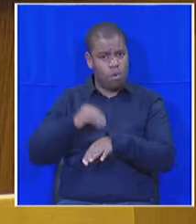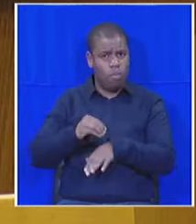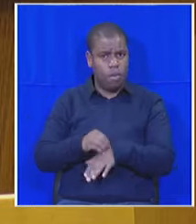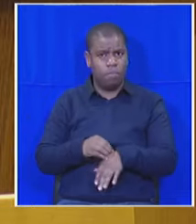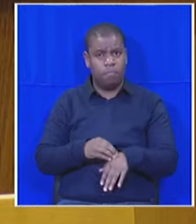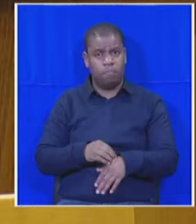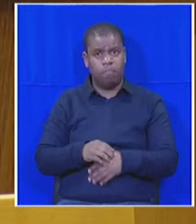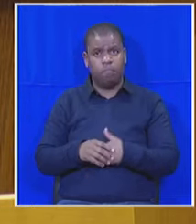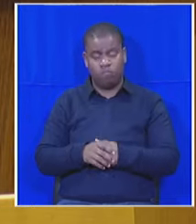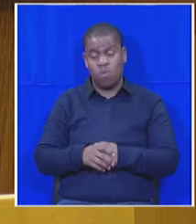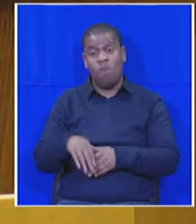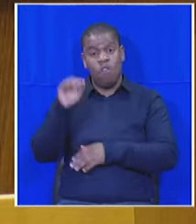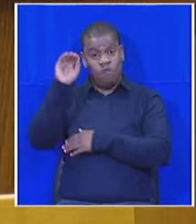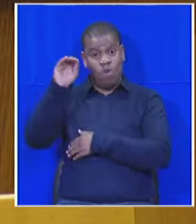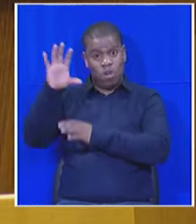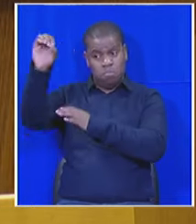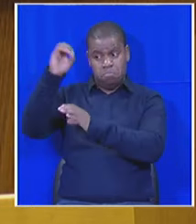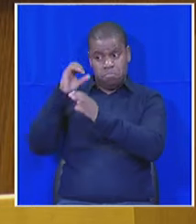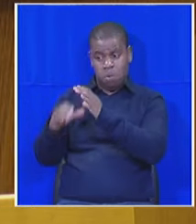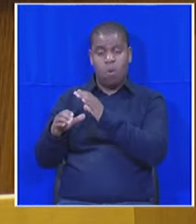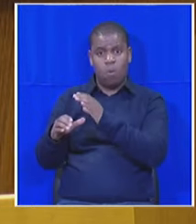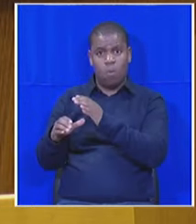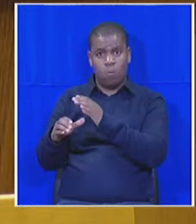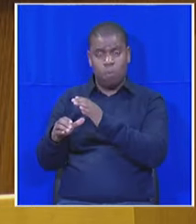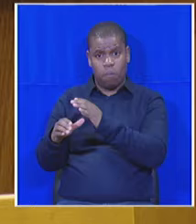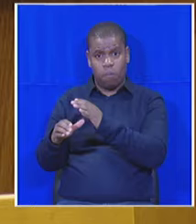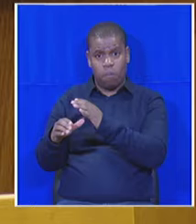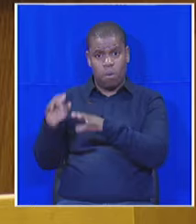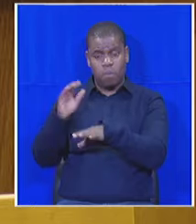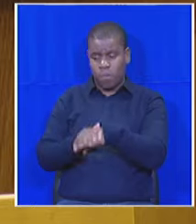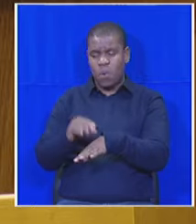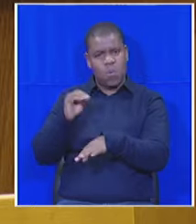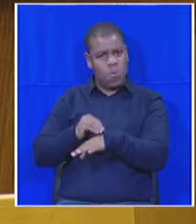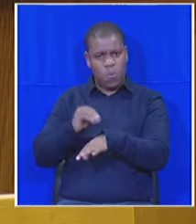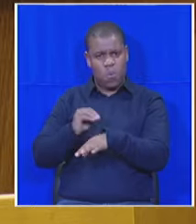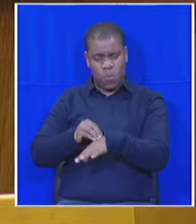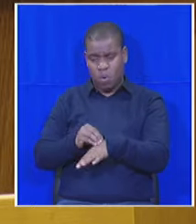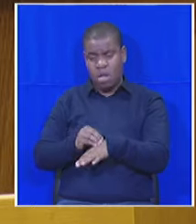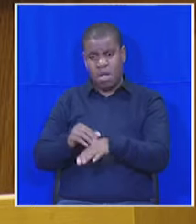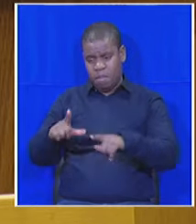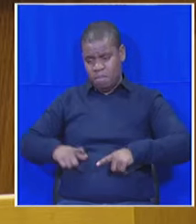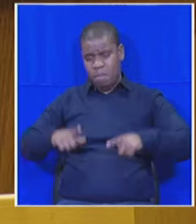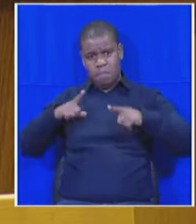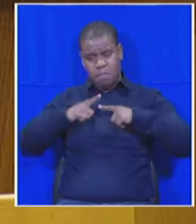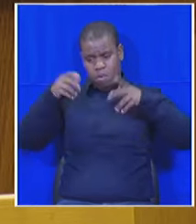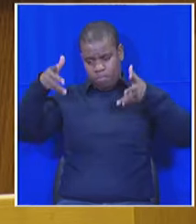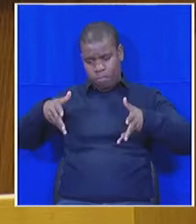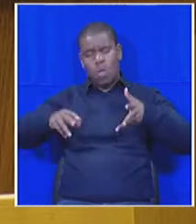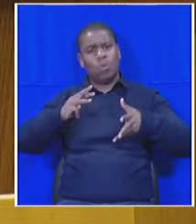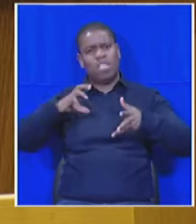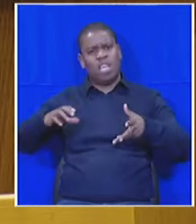This foreign investment into property in the Western Cape has had dire effects on the lives of our people in this province